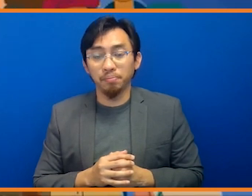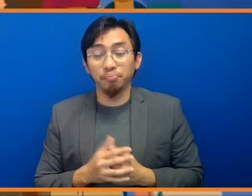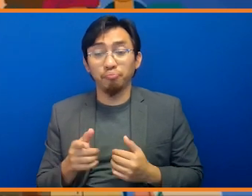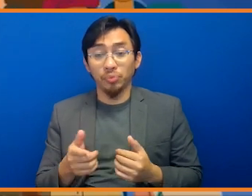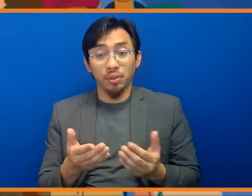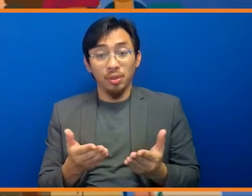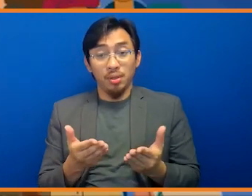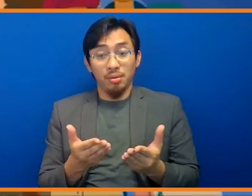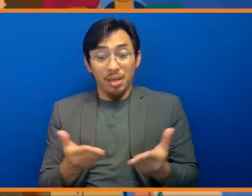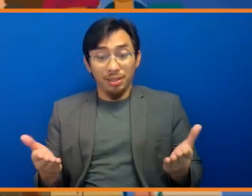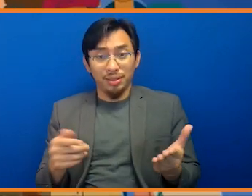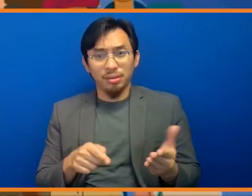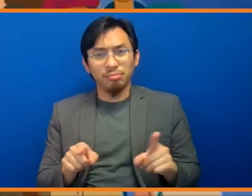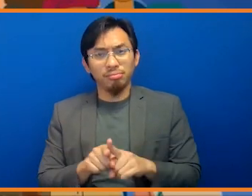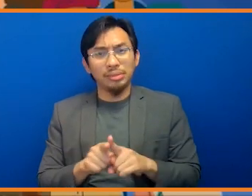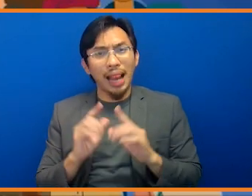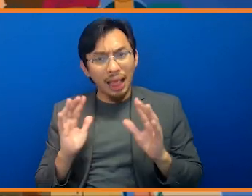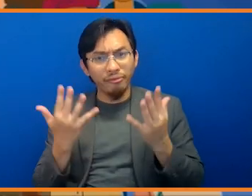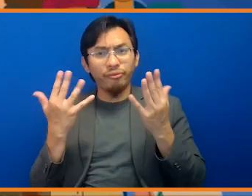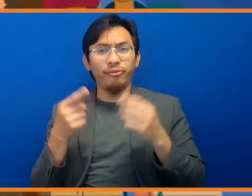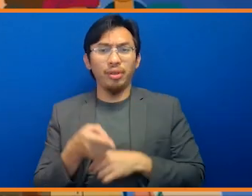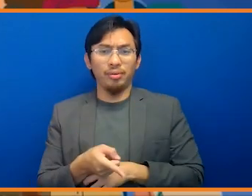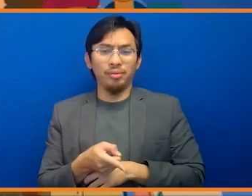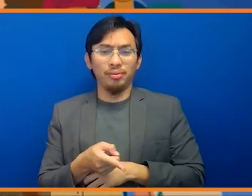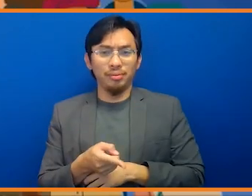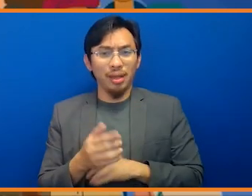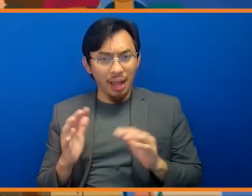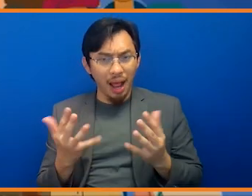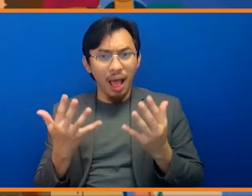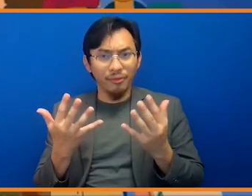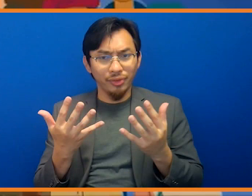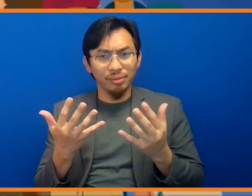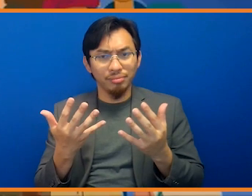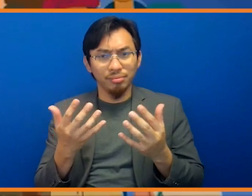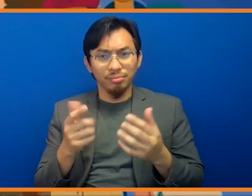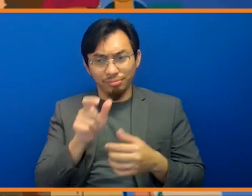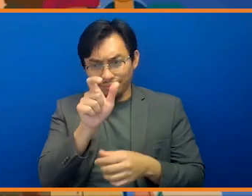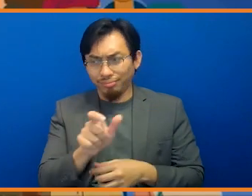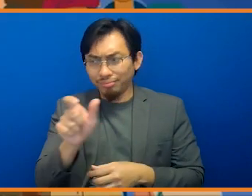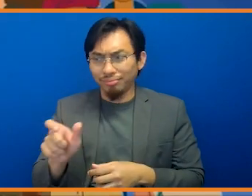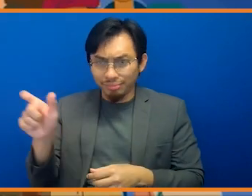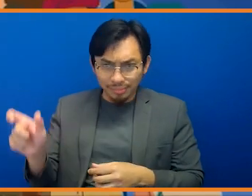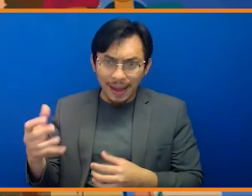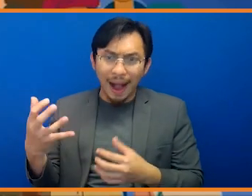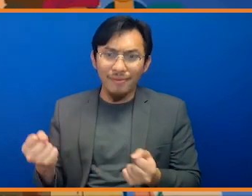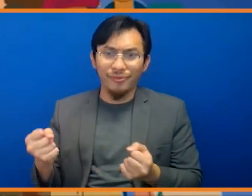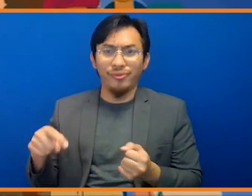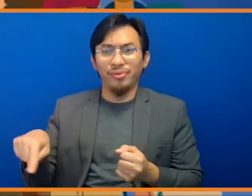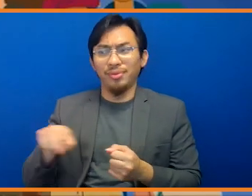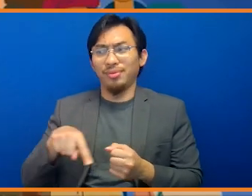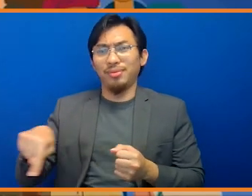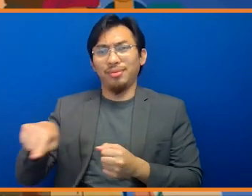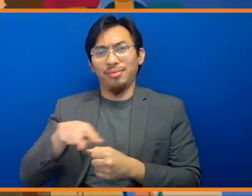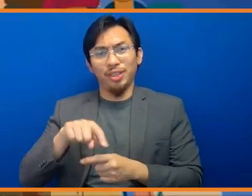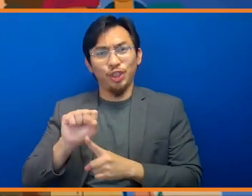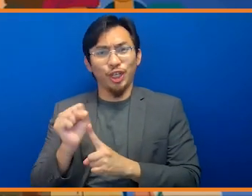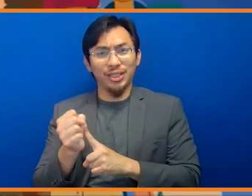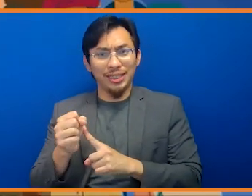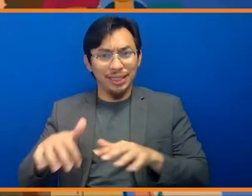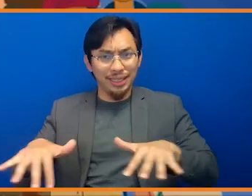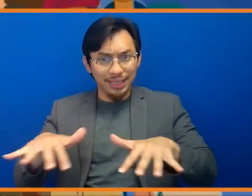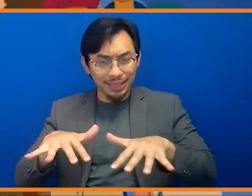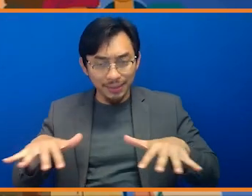Because the material is a living, functioning, active entity in society.